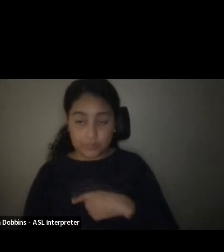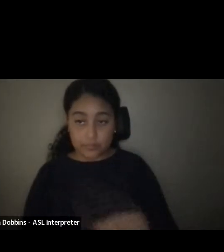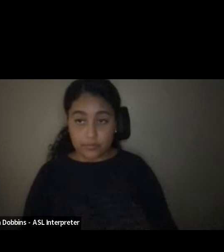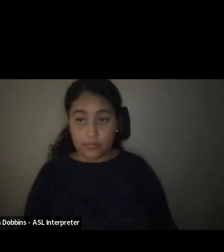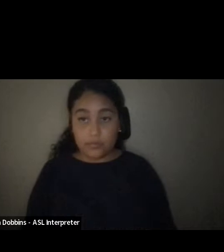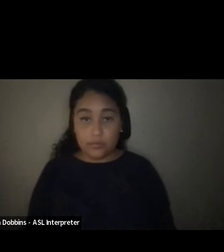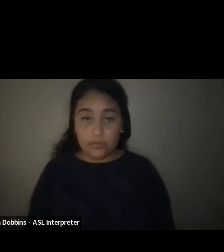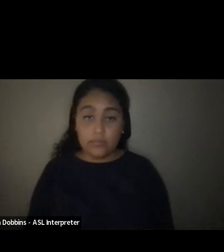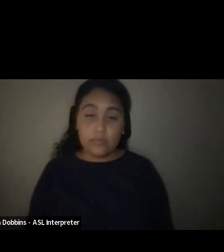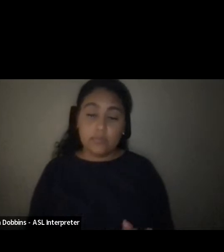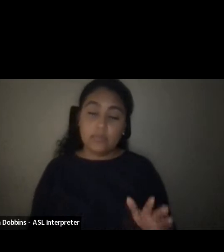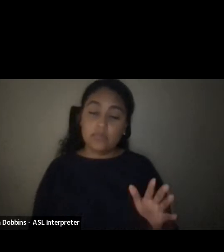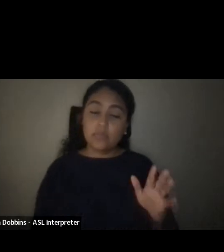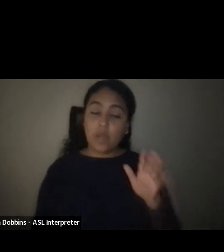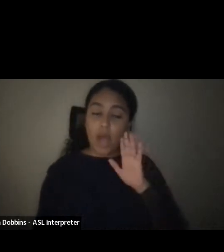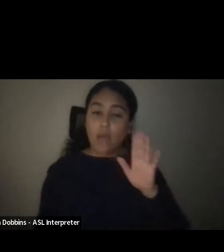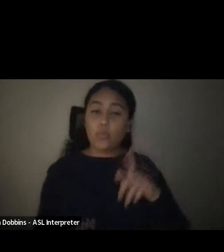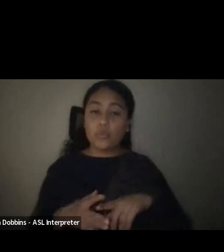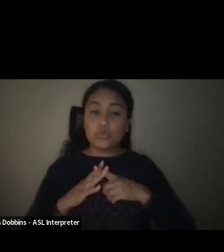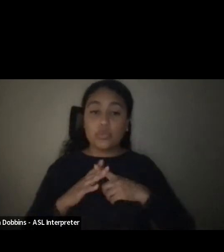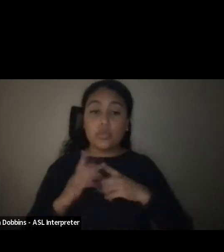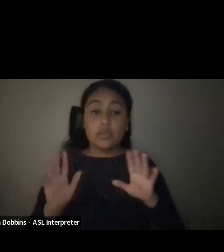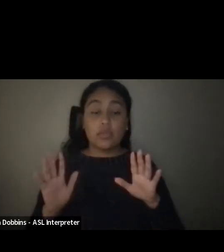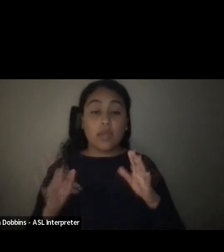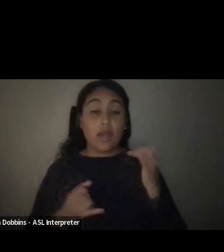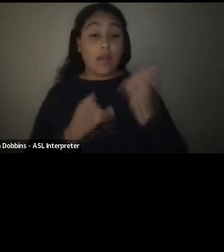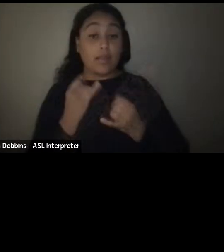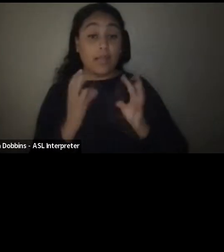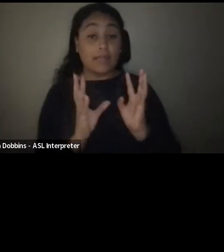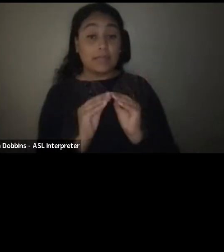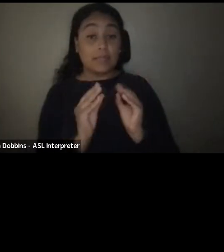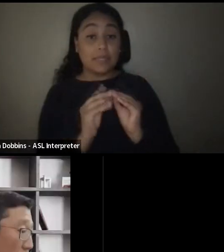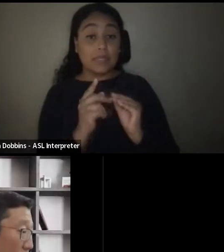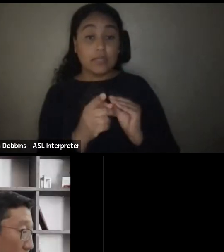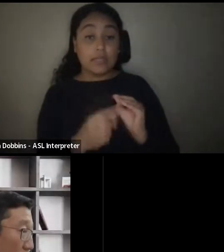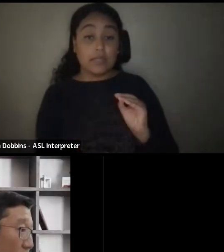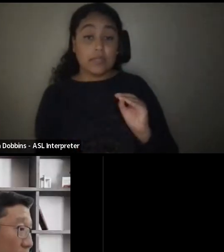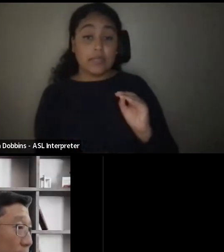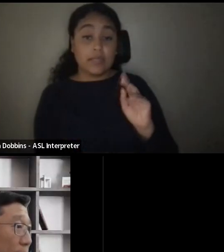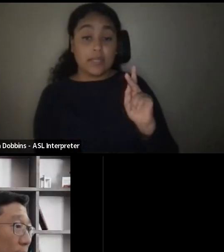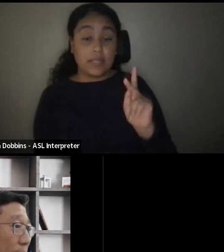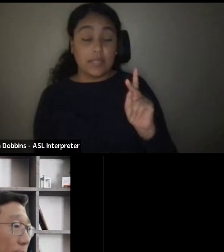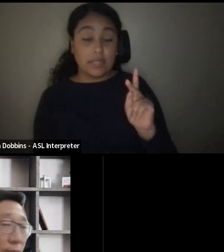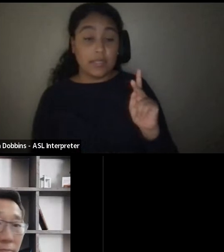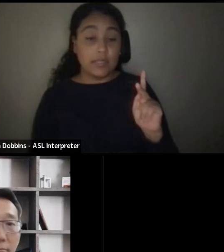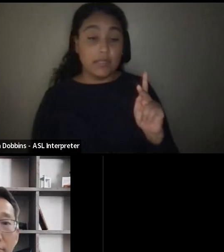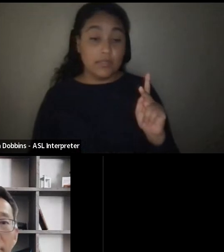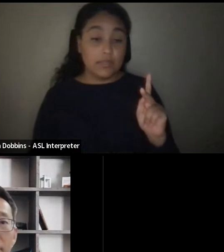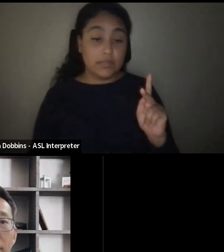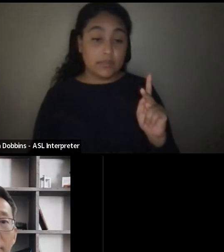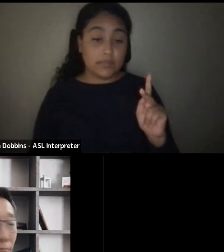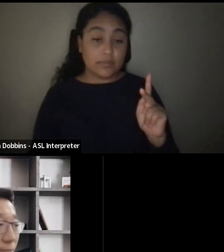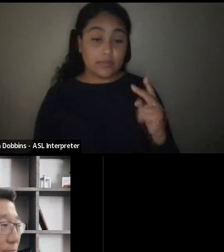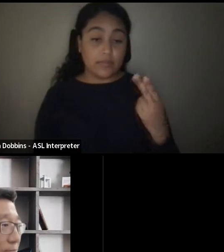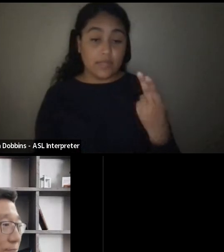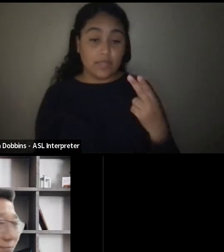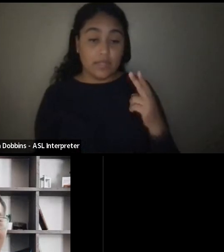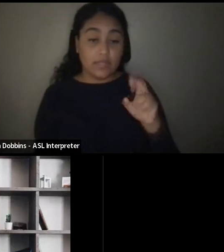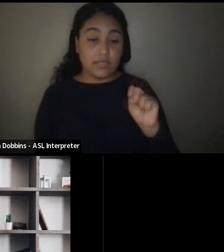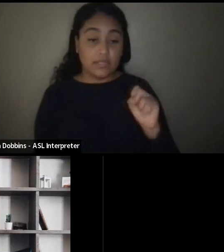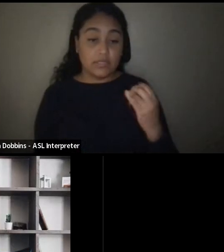Well, I'll start when he's, so at our last meeting, Keegan was here to note, hi,